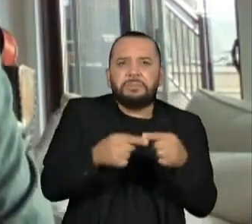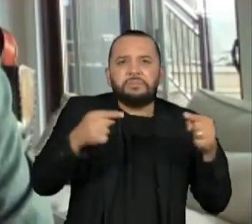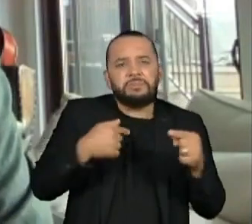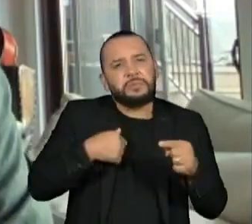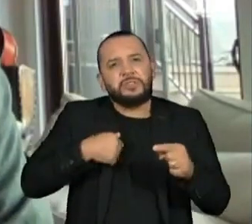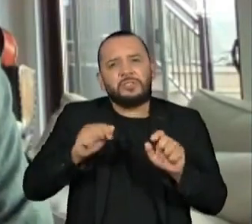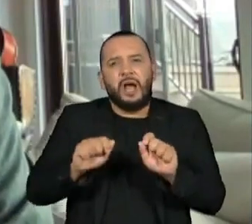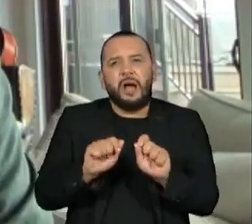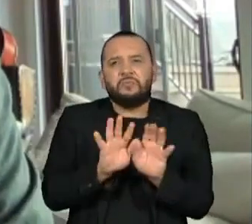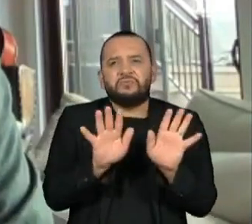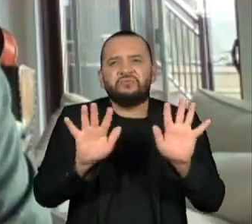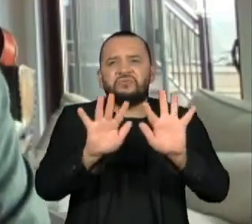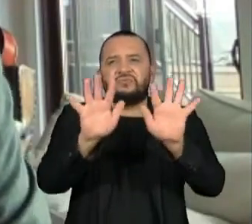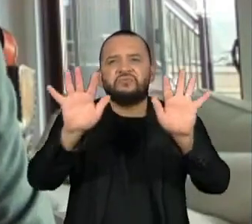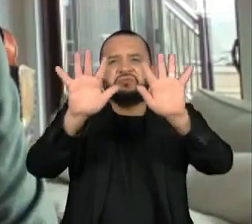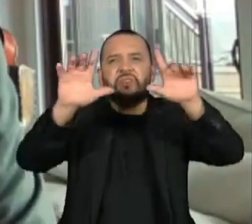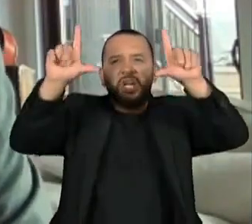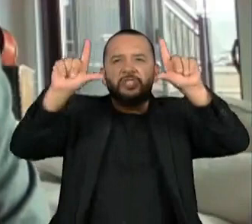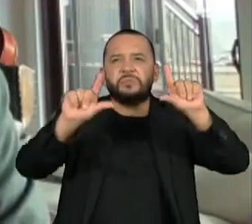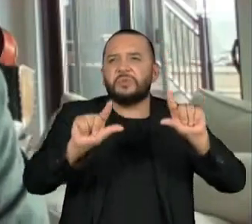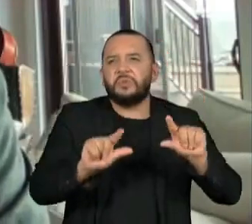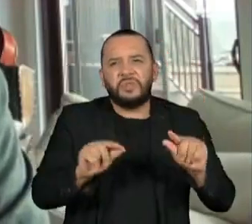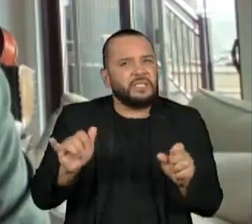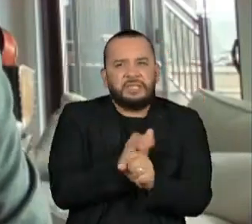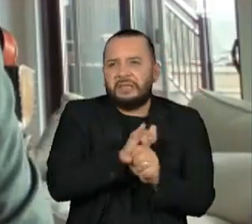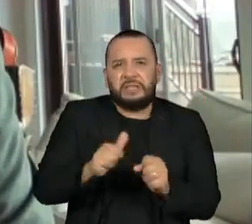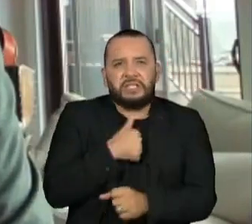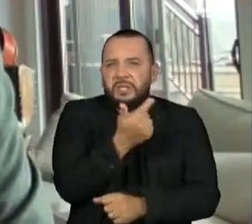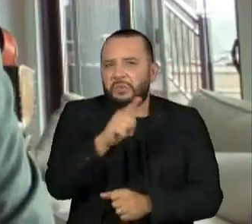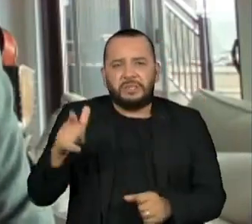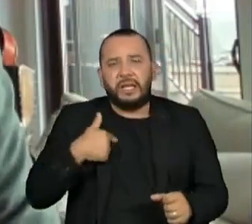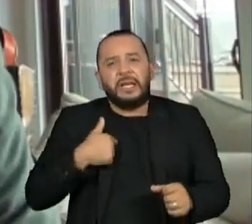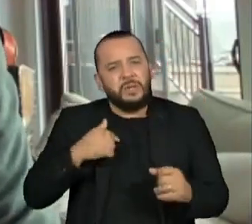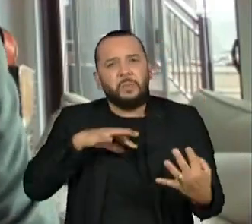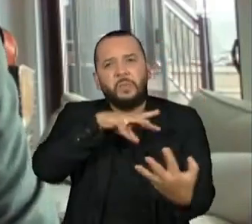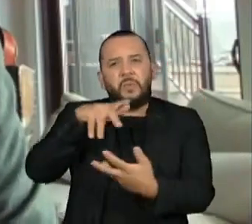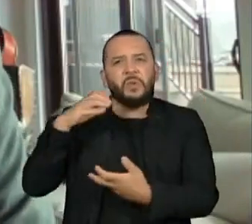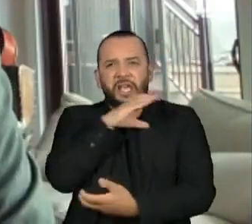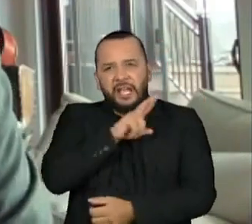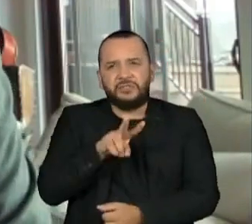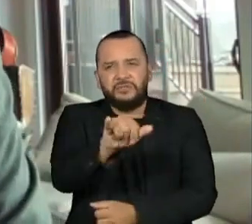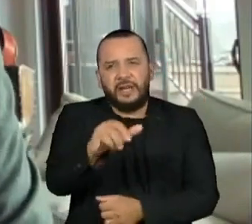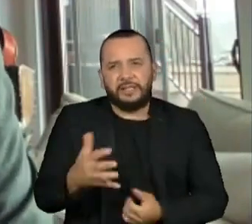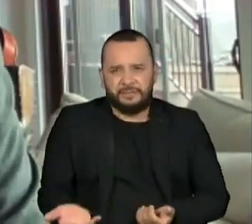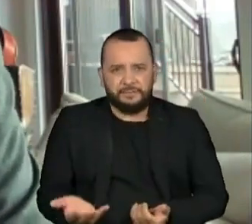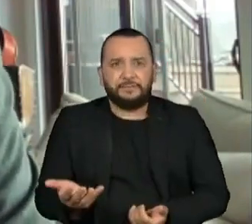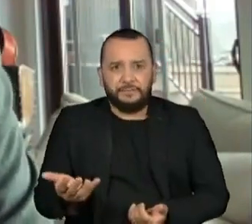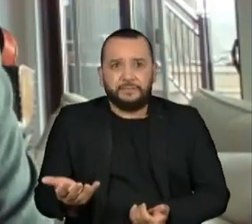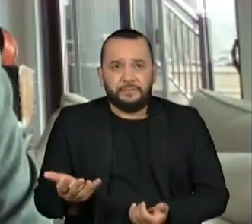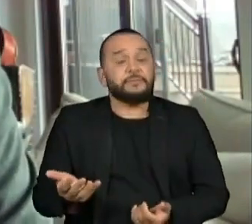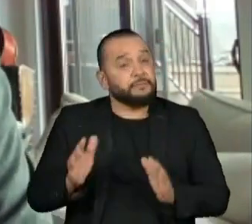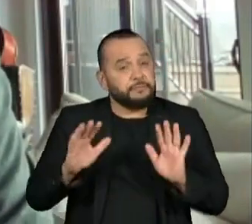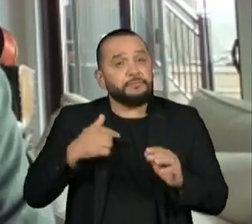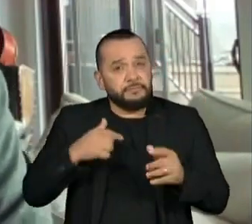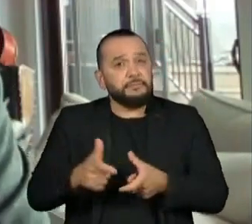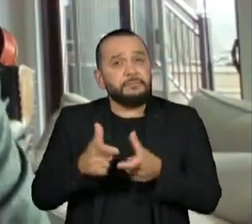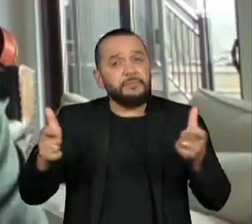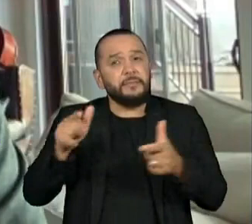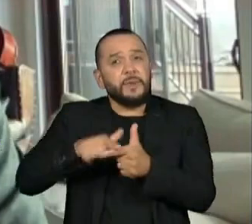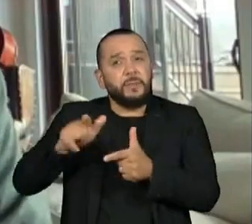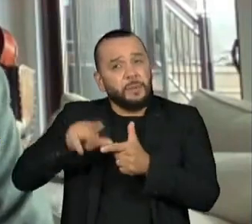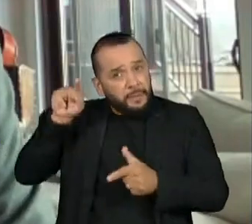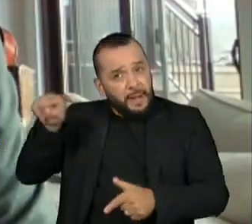reduce carbon dioxide and methane emissions around the world. The biggest part of the problem is